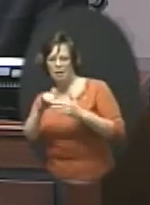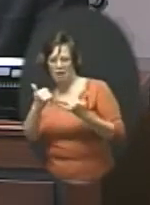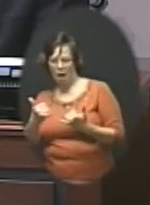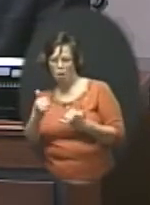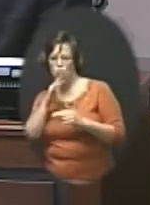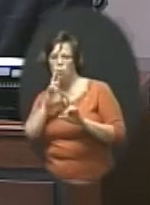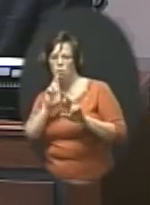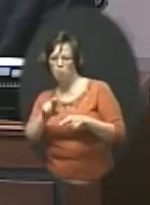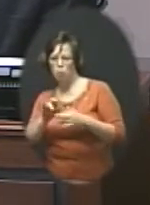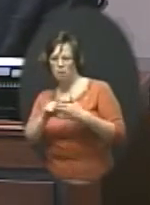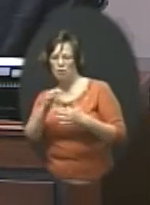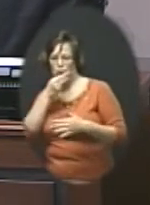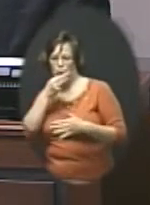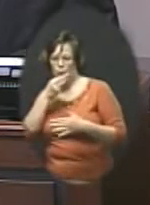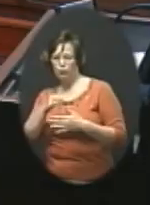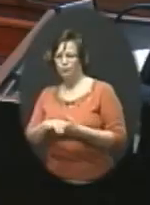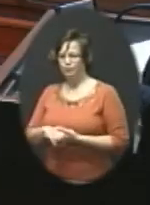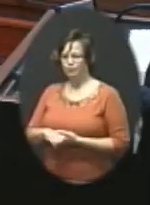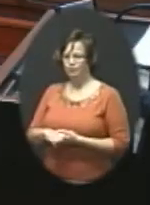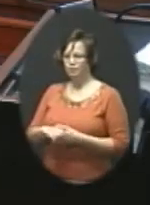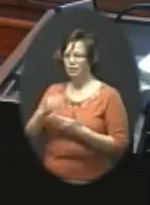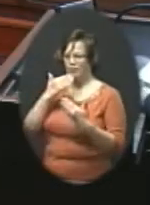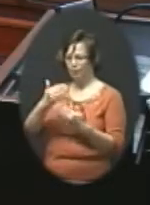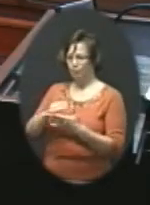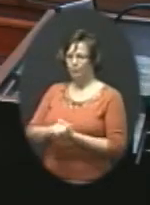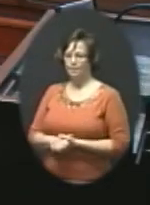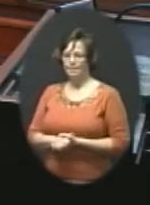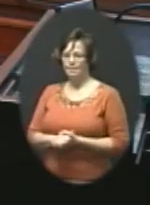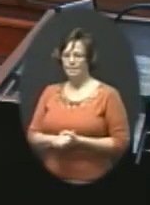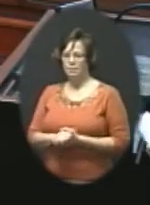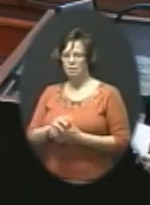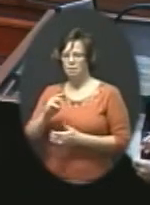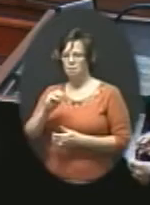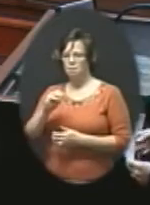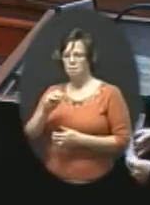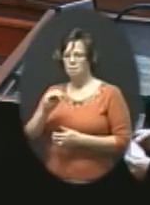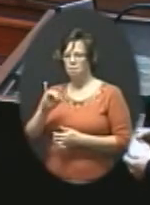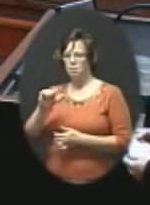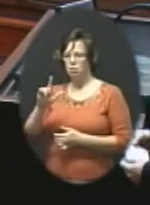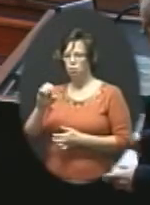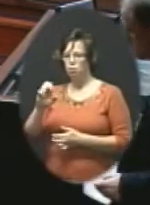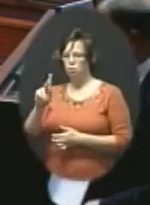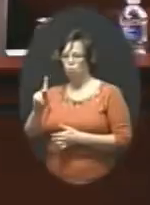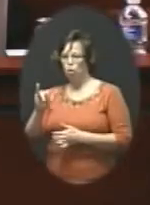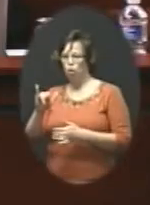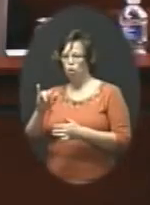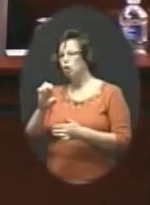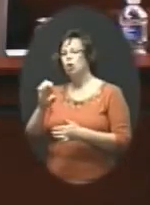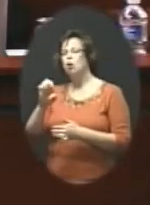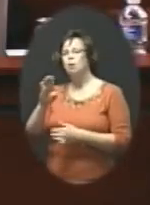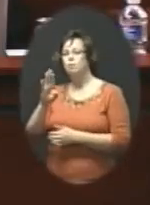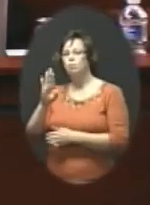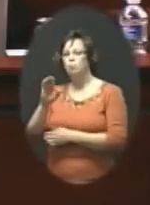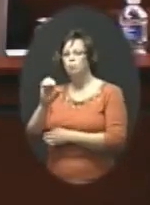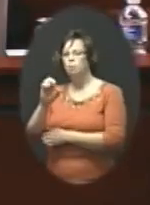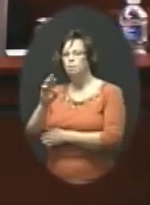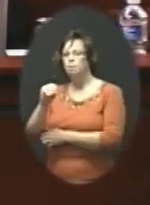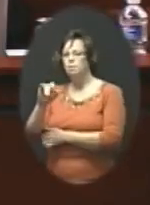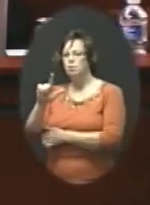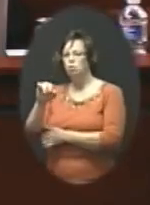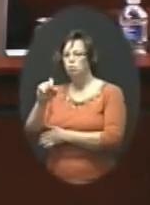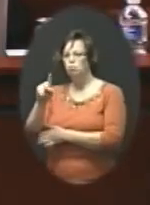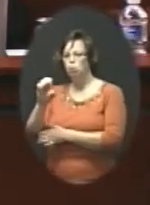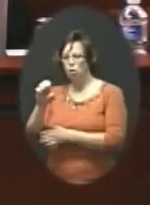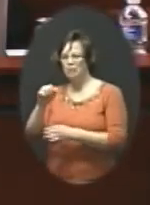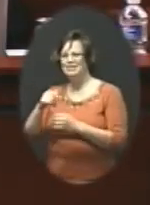out shortly. Okay. Millbrook is obviously the last big project out of there, and so we are